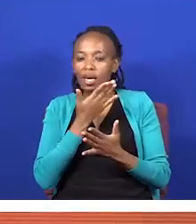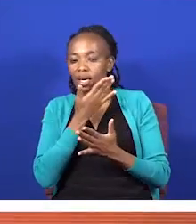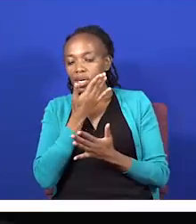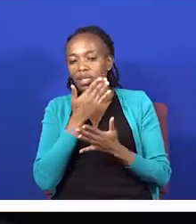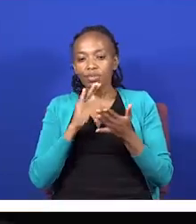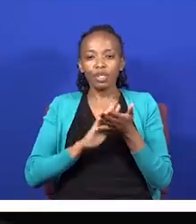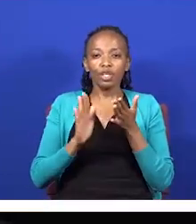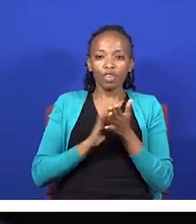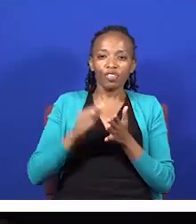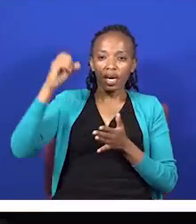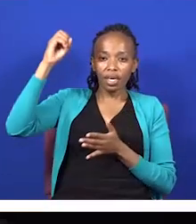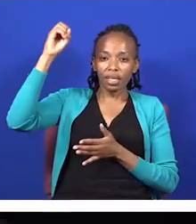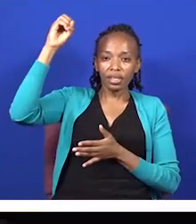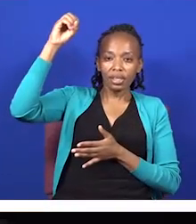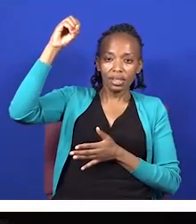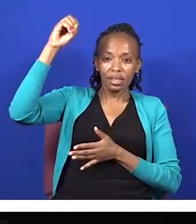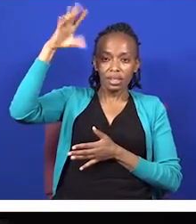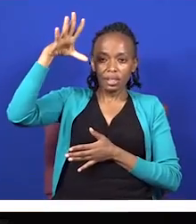Color at the speed of light.